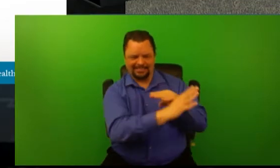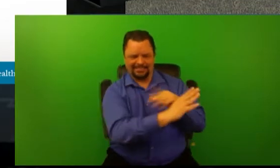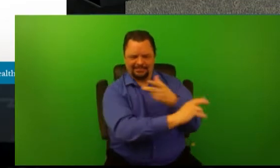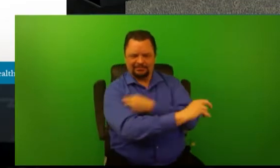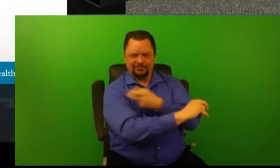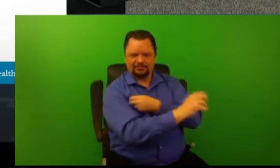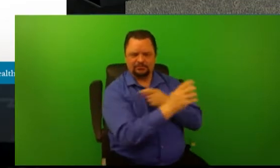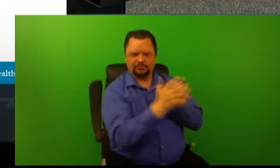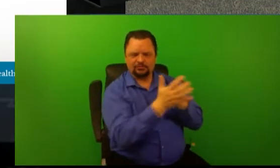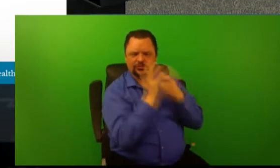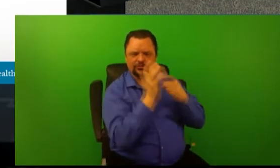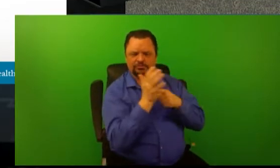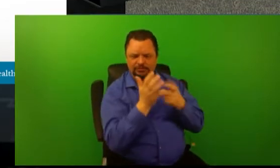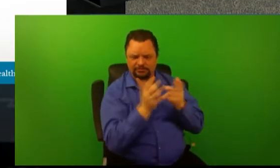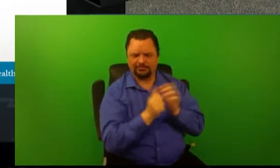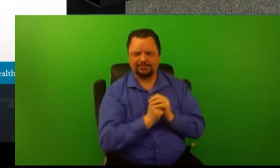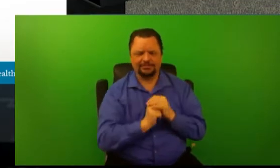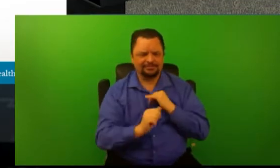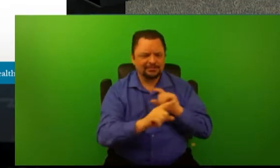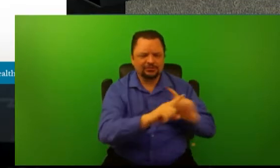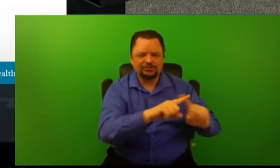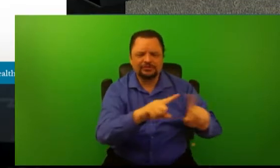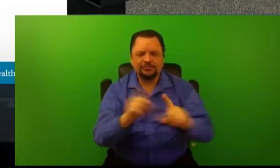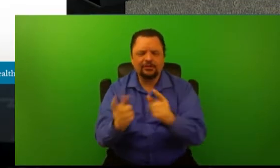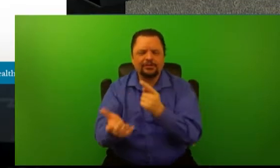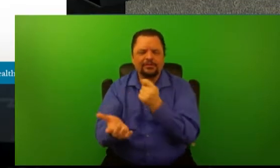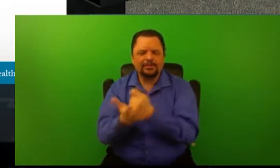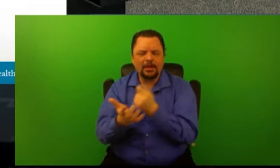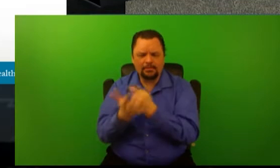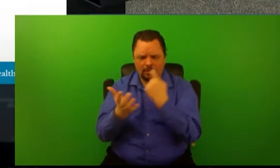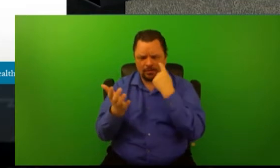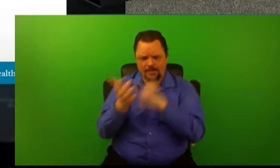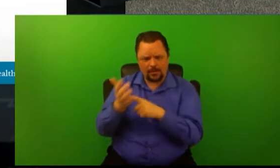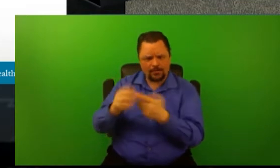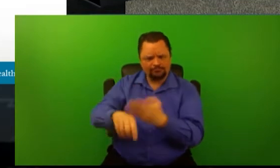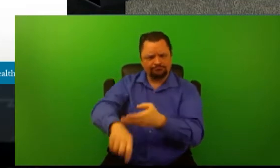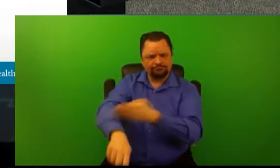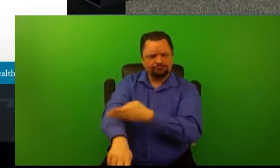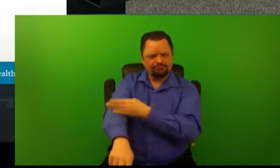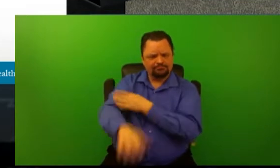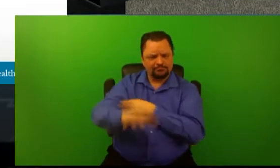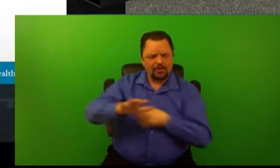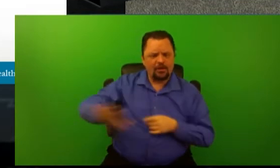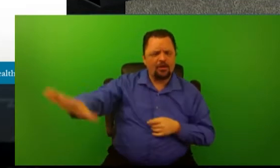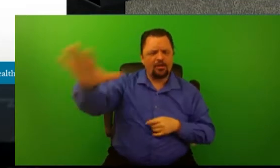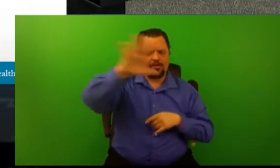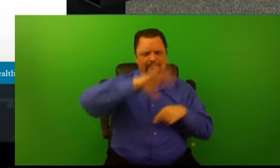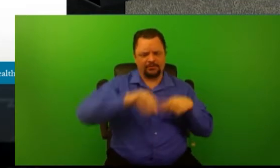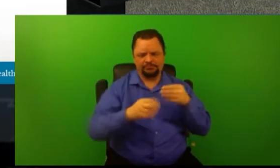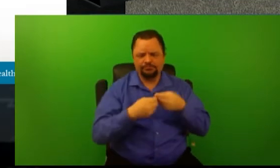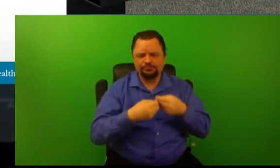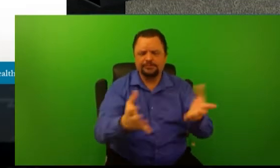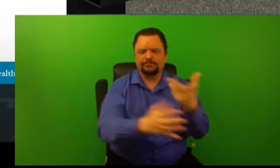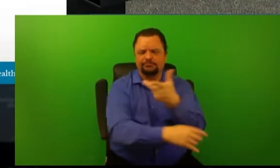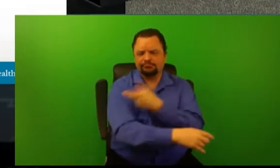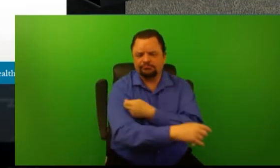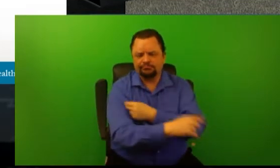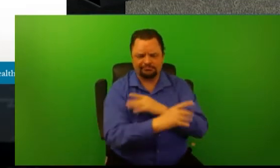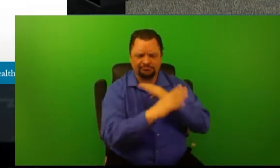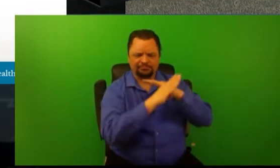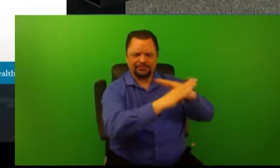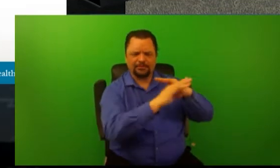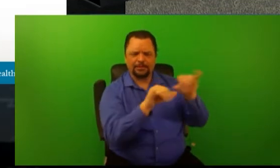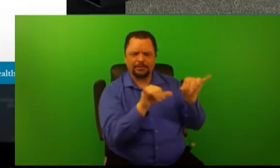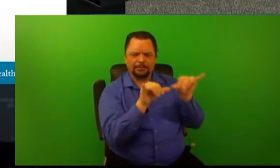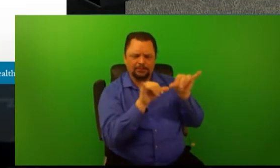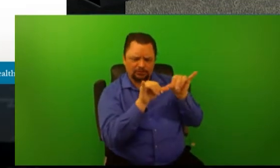and therapeutics in the coming months and widespread availability of vaccines and prevention measures, including partnering with the